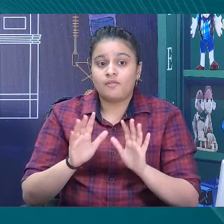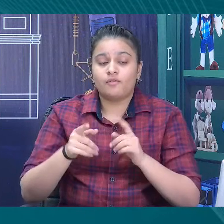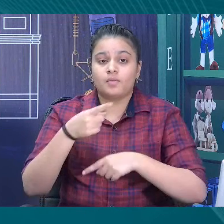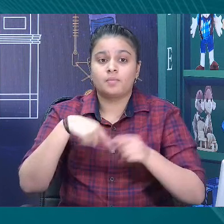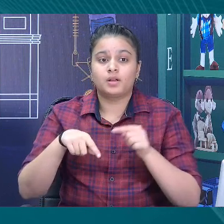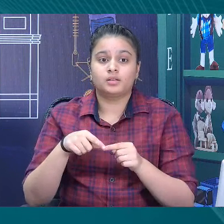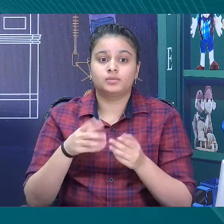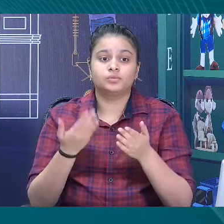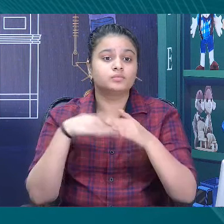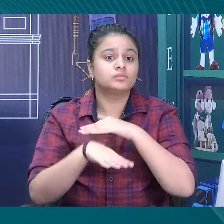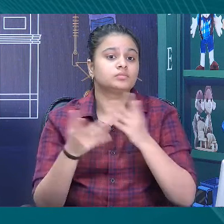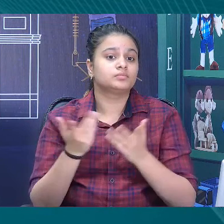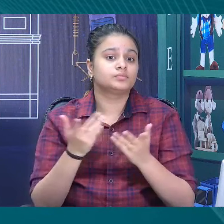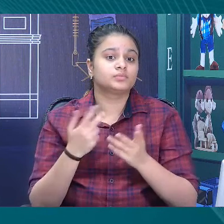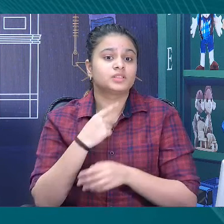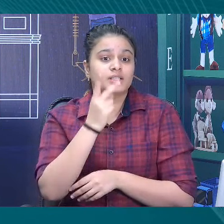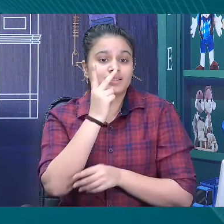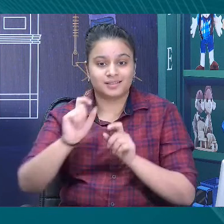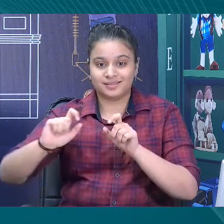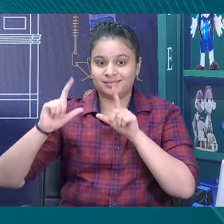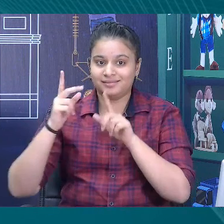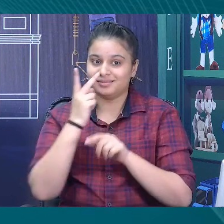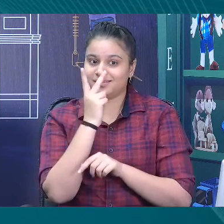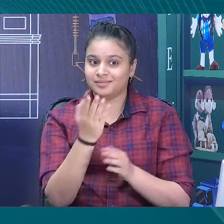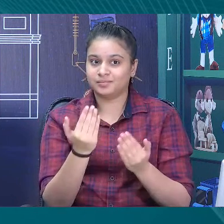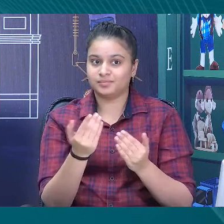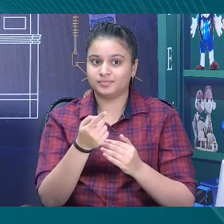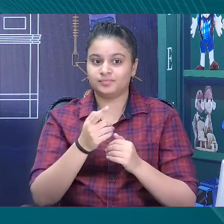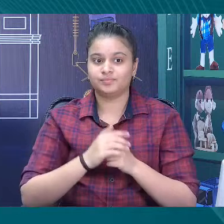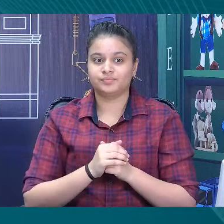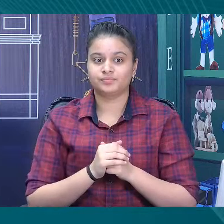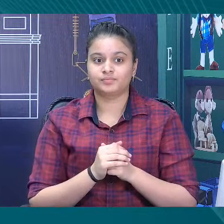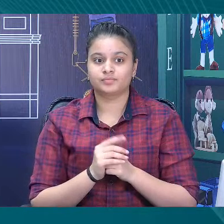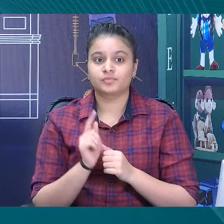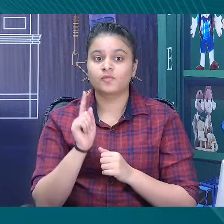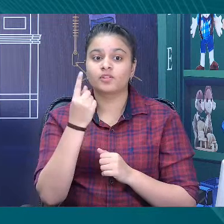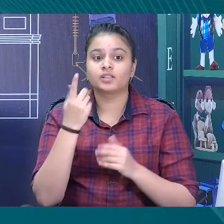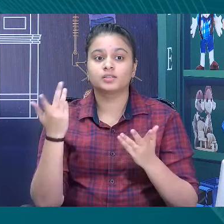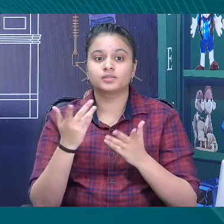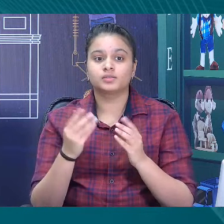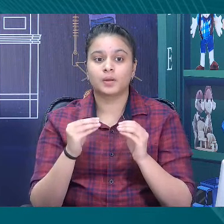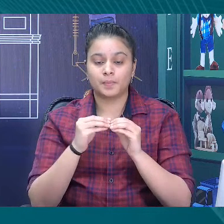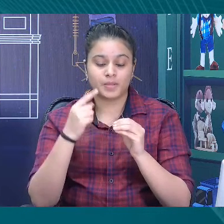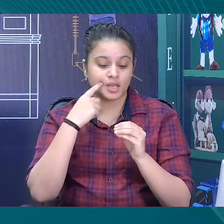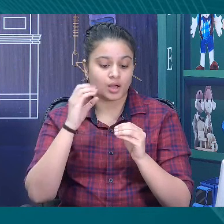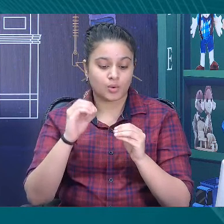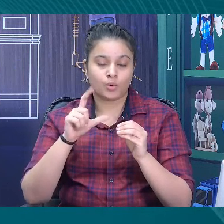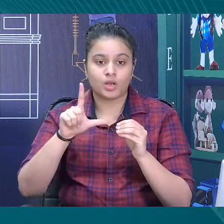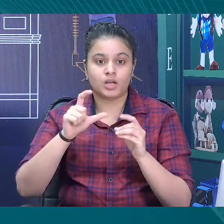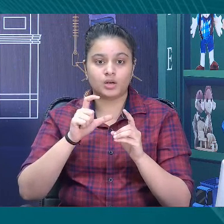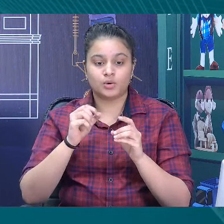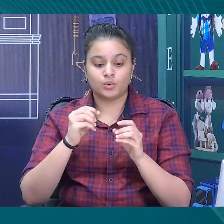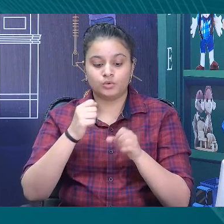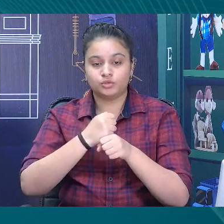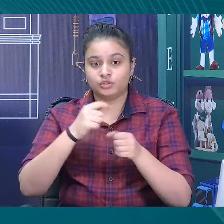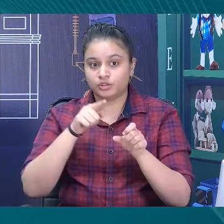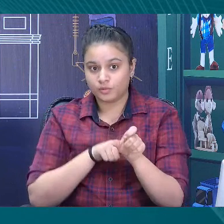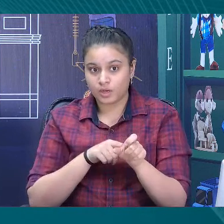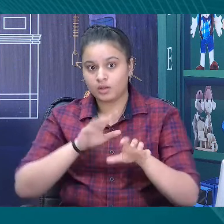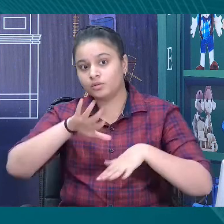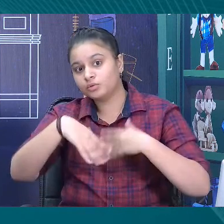we have, as you can see on the slide, the first one is your biology, another is your